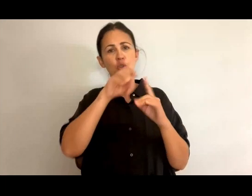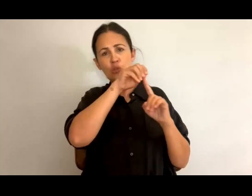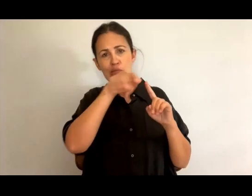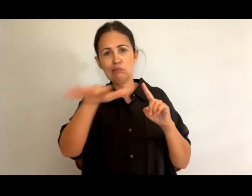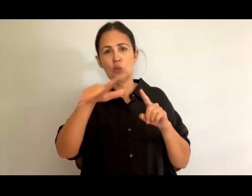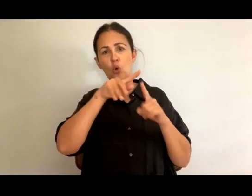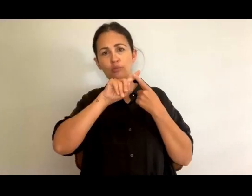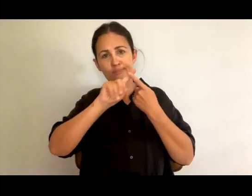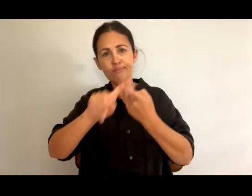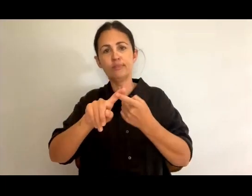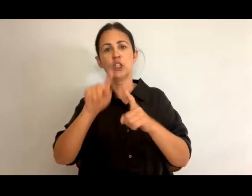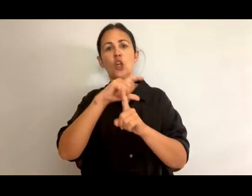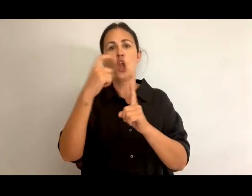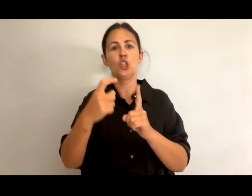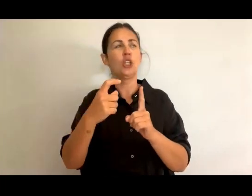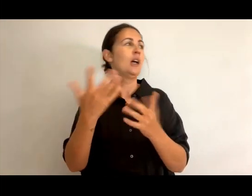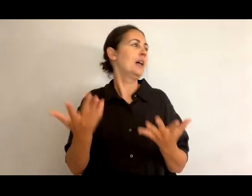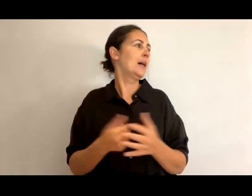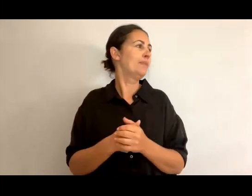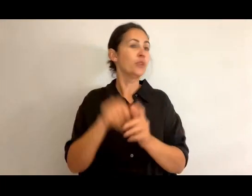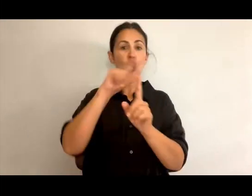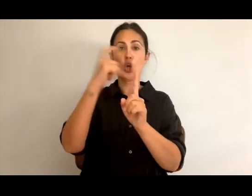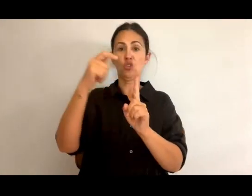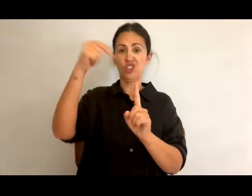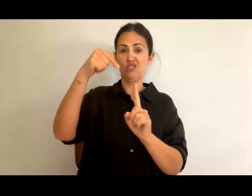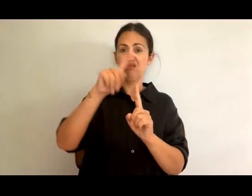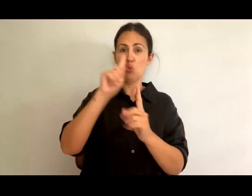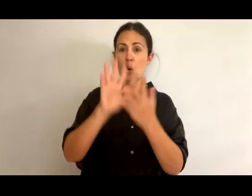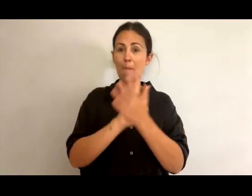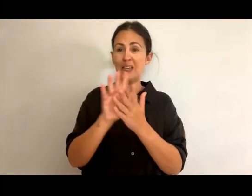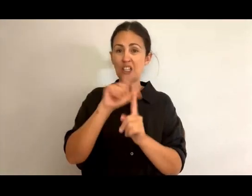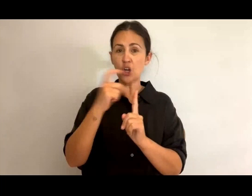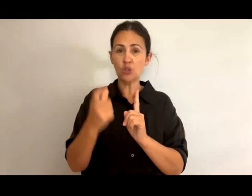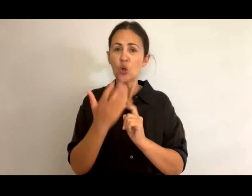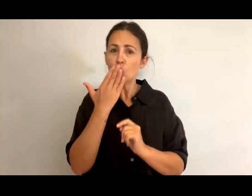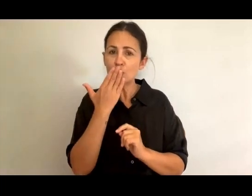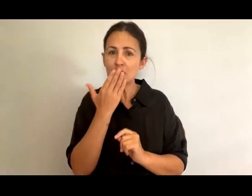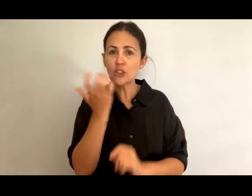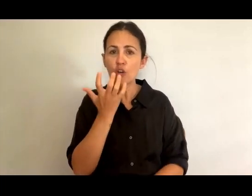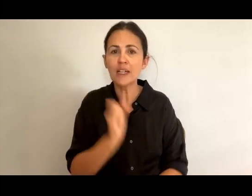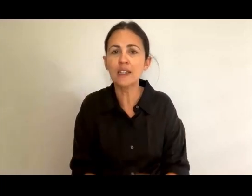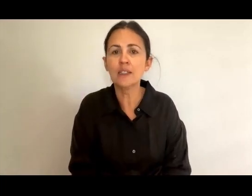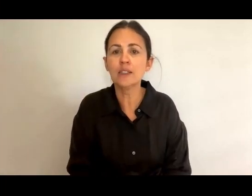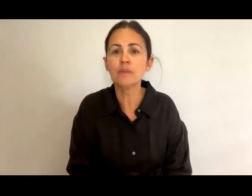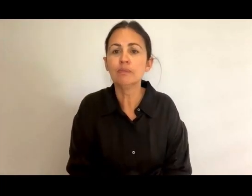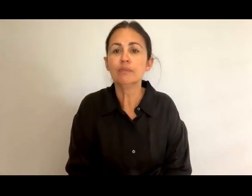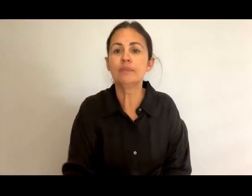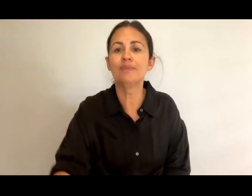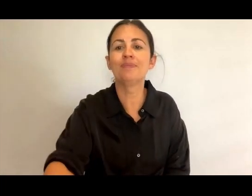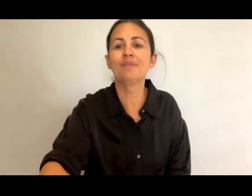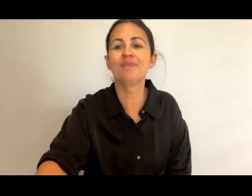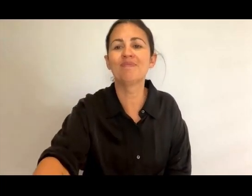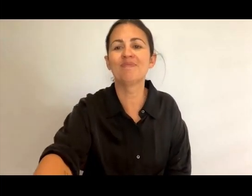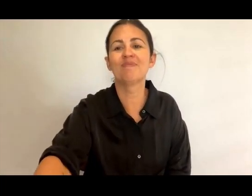culture? Oops, I have gone one back. Sorry. These resources are from the